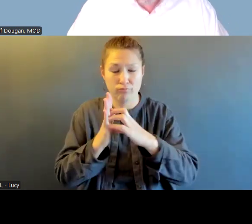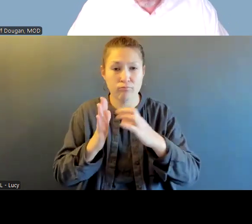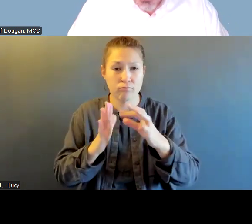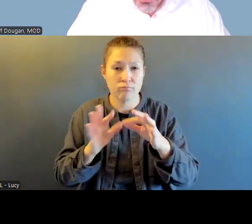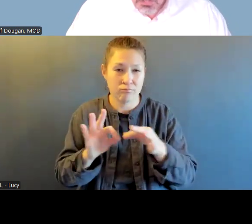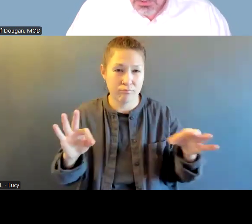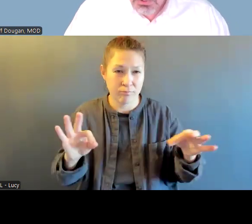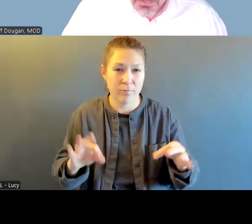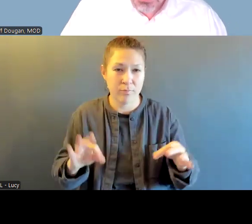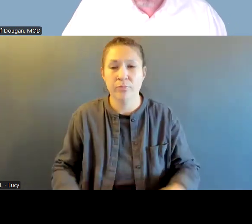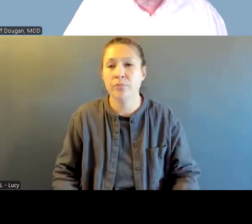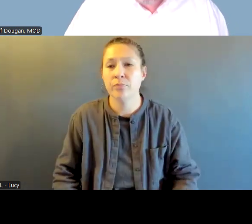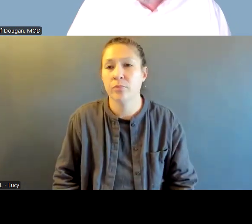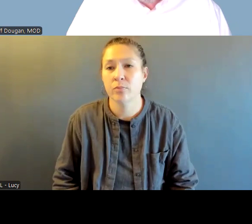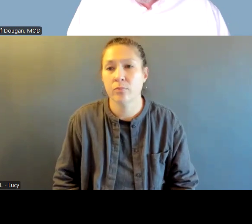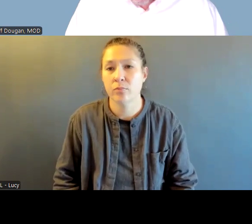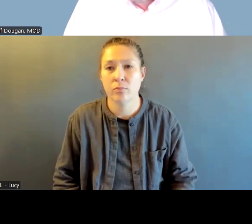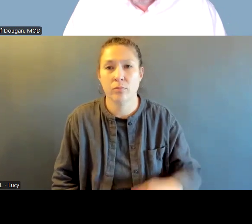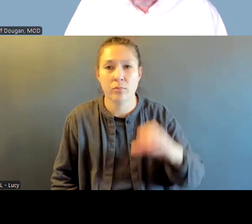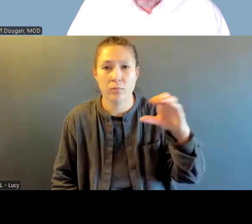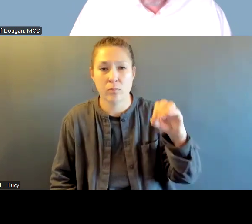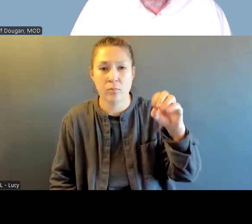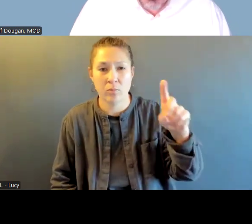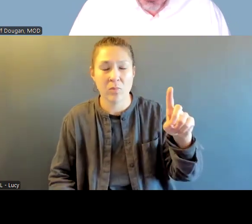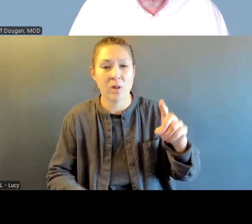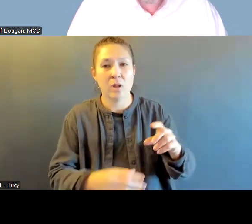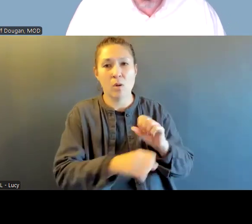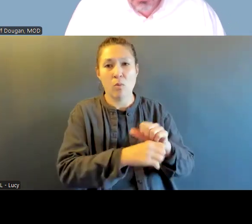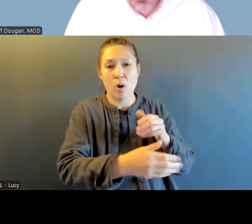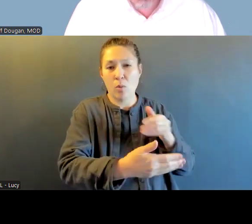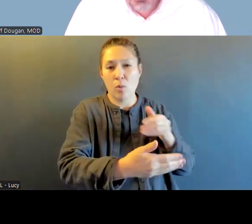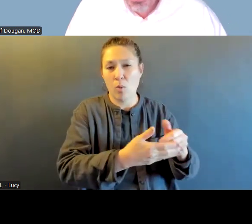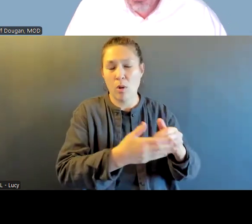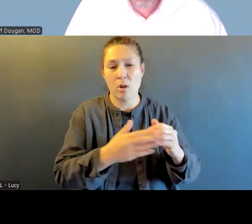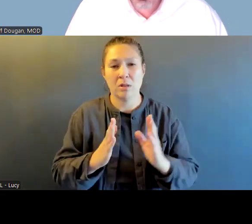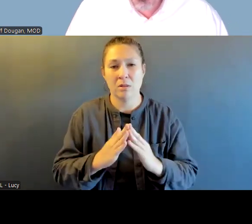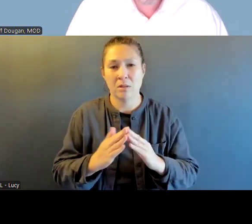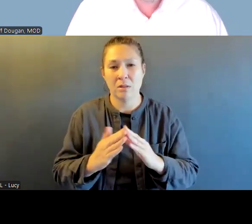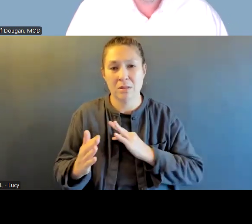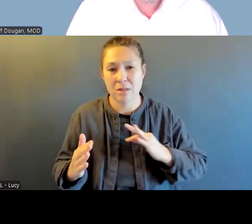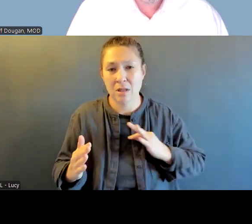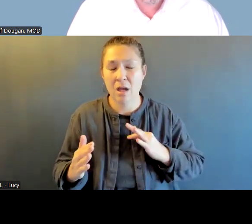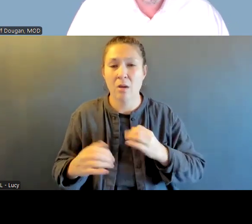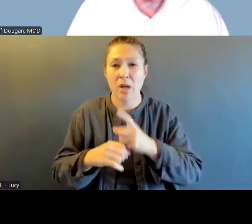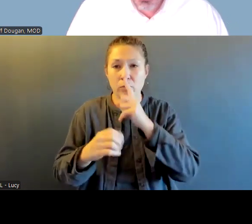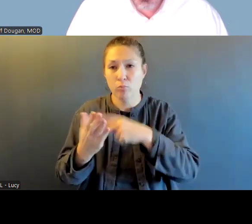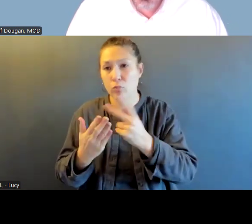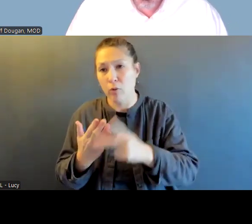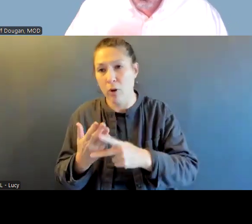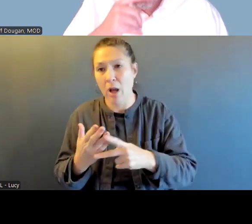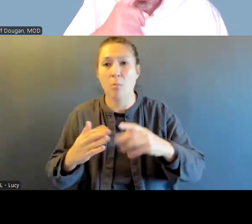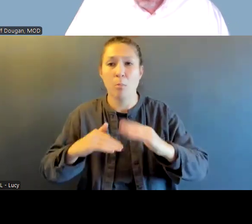So CODs should work closely with municipal staff to ensure that all services, programs, meeting, and employment opportunities are